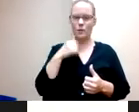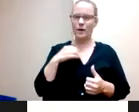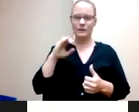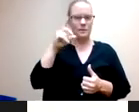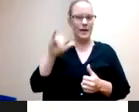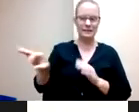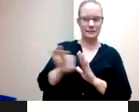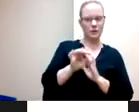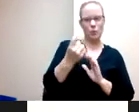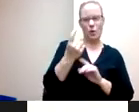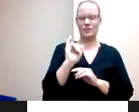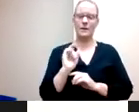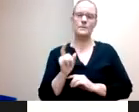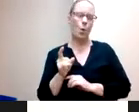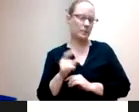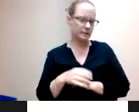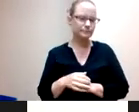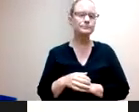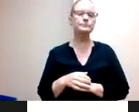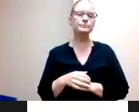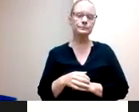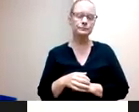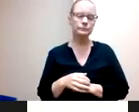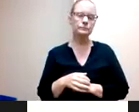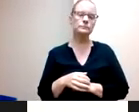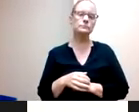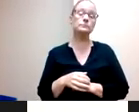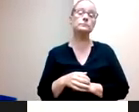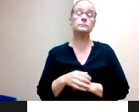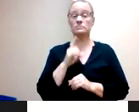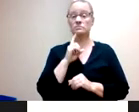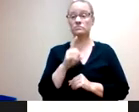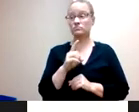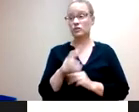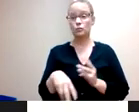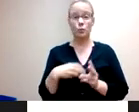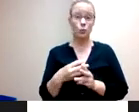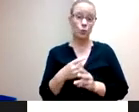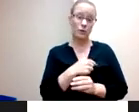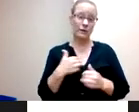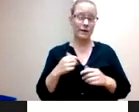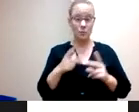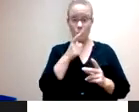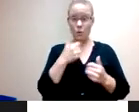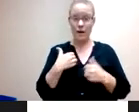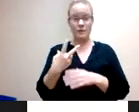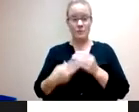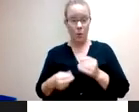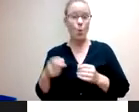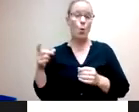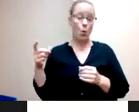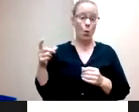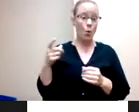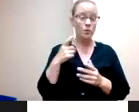one or to make medical decisions. Now, in the real world, we have people with both. So they've